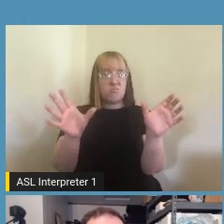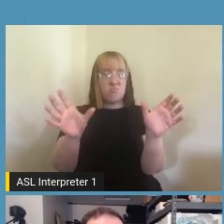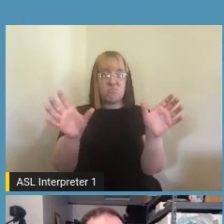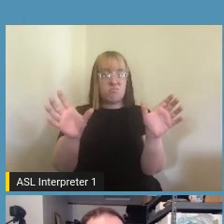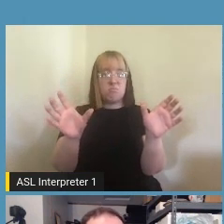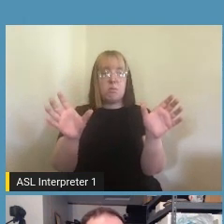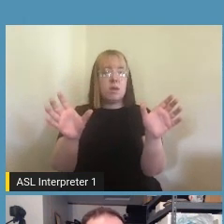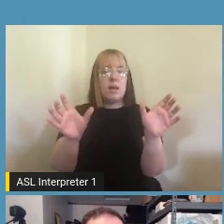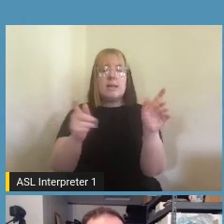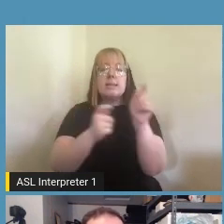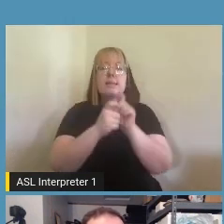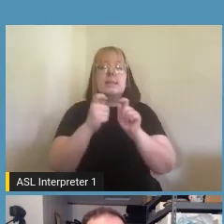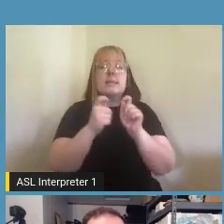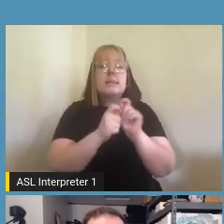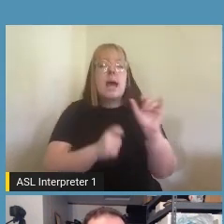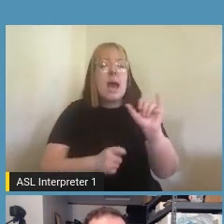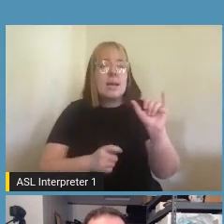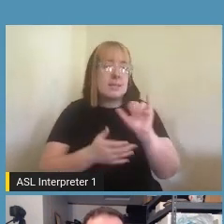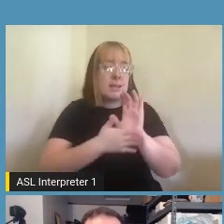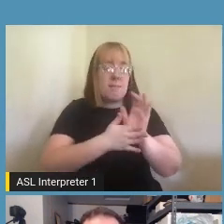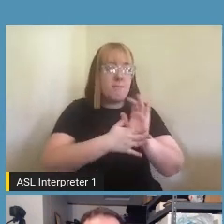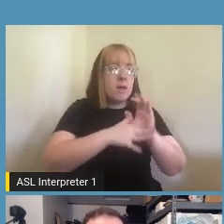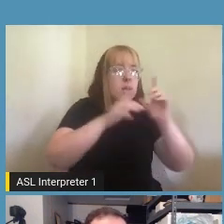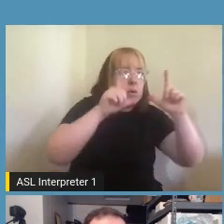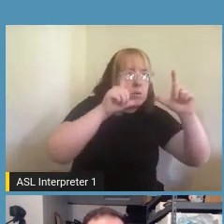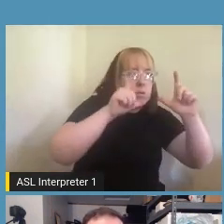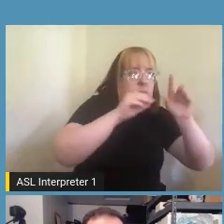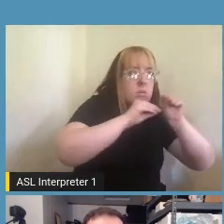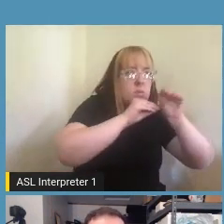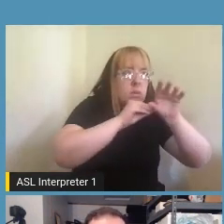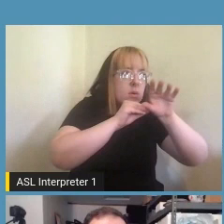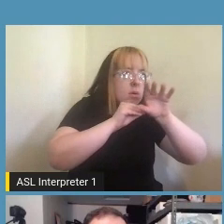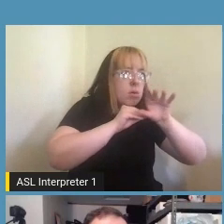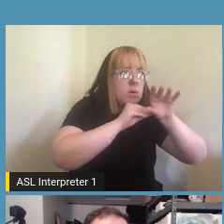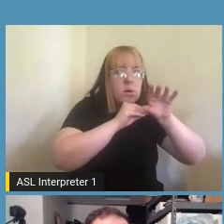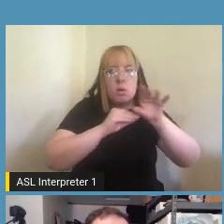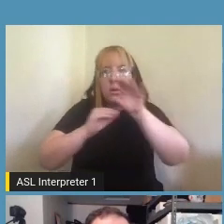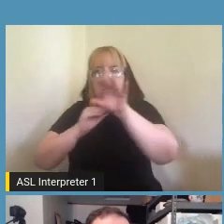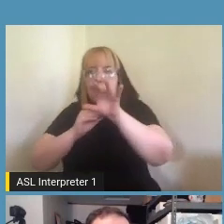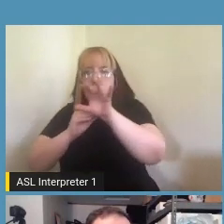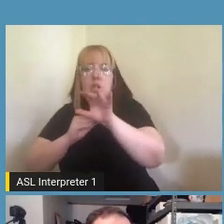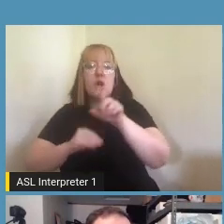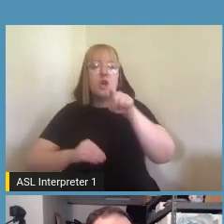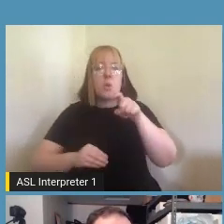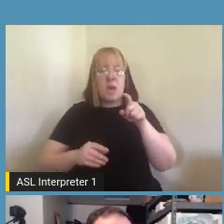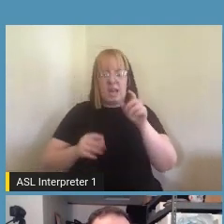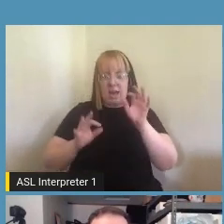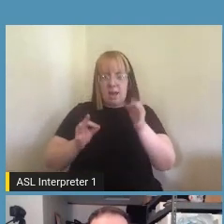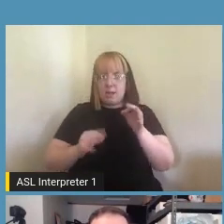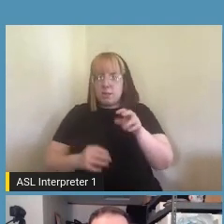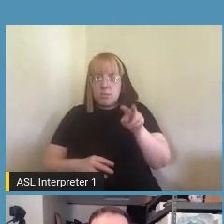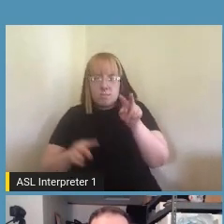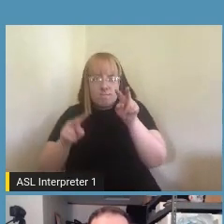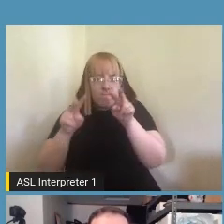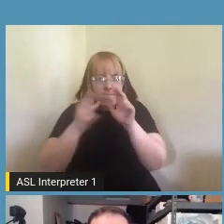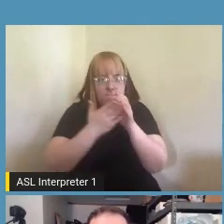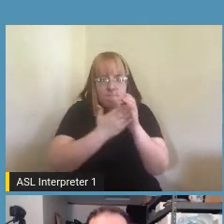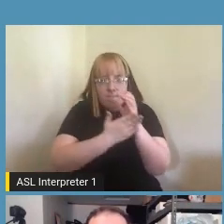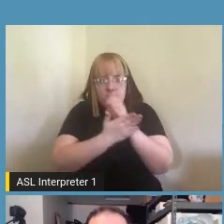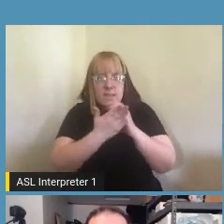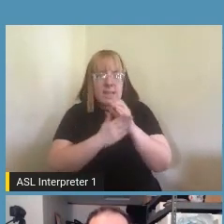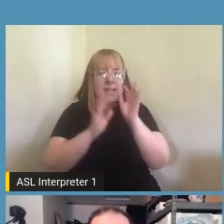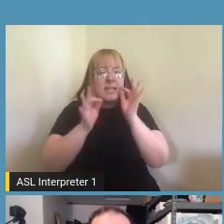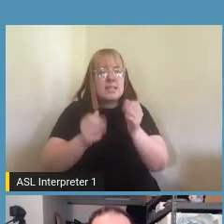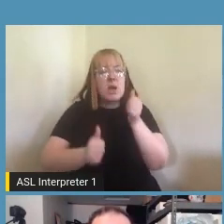exact same videos, and you had to pick which one was the $200,000 camera and which one was